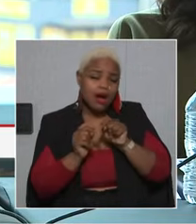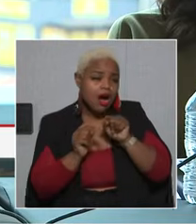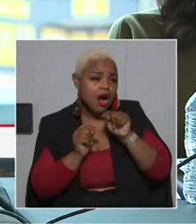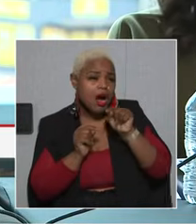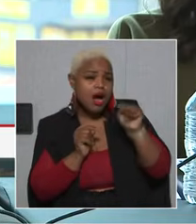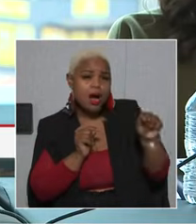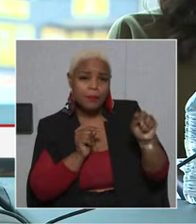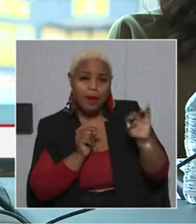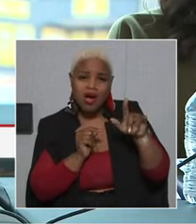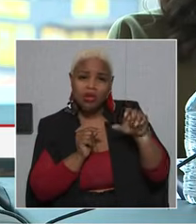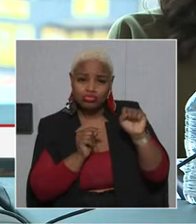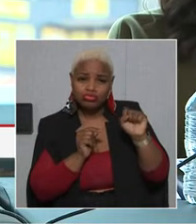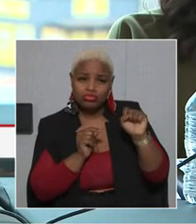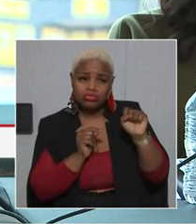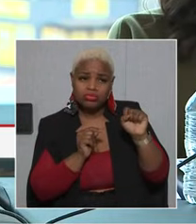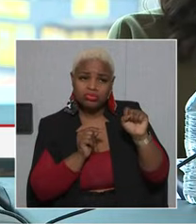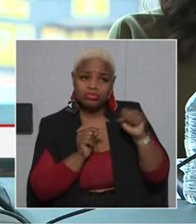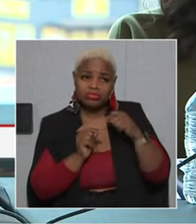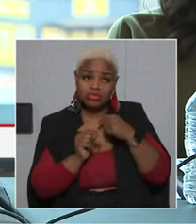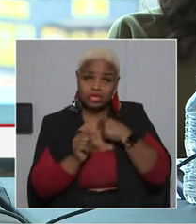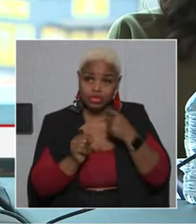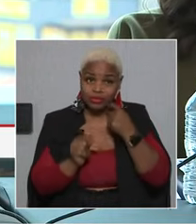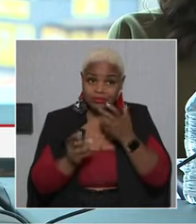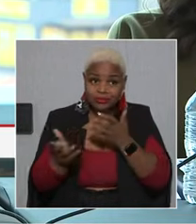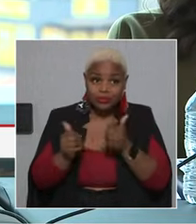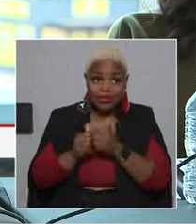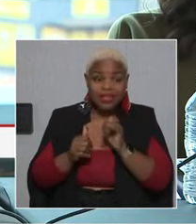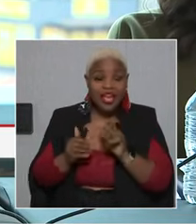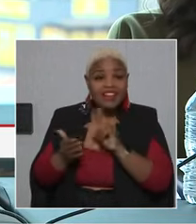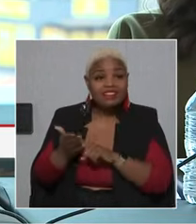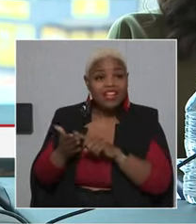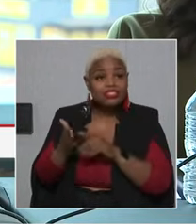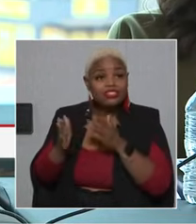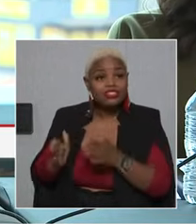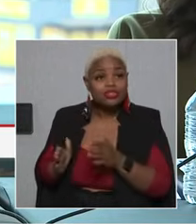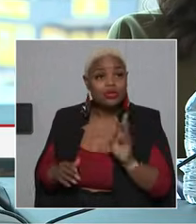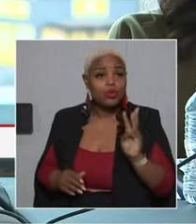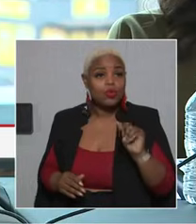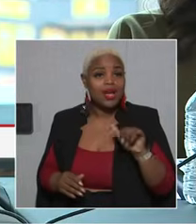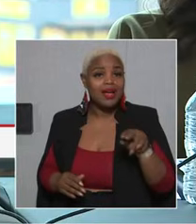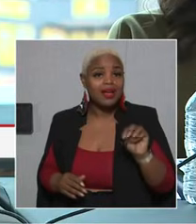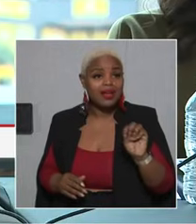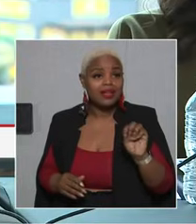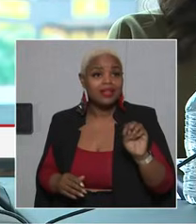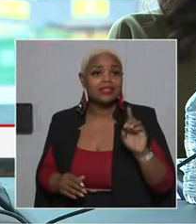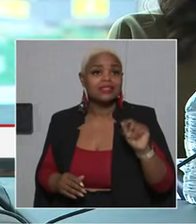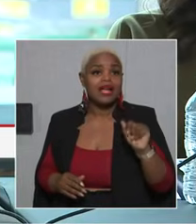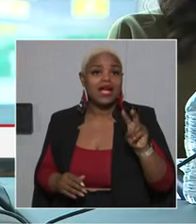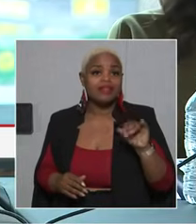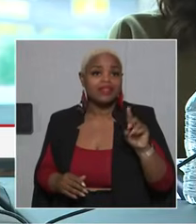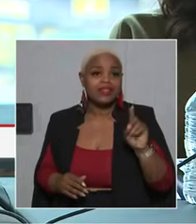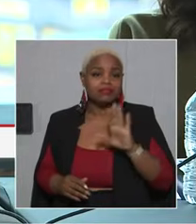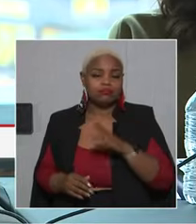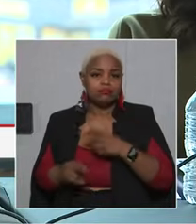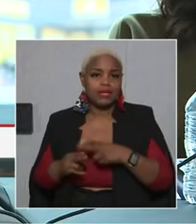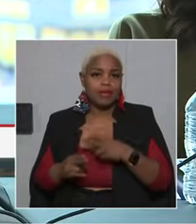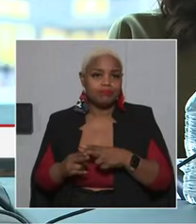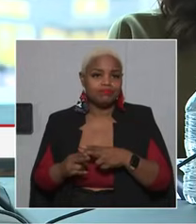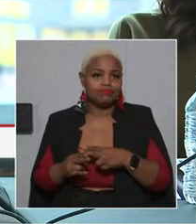Wayne David the month before at an outside event, and we had such an amazing